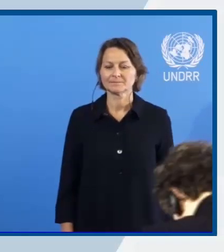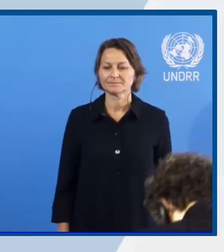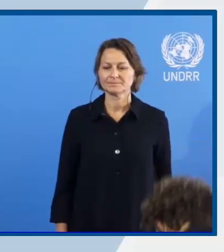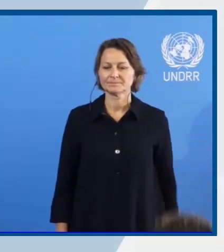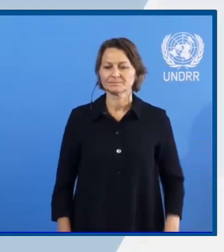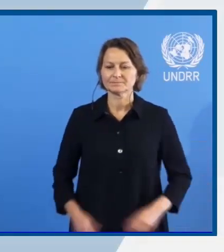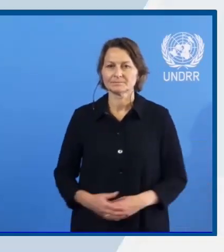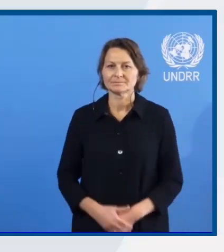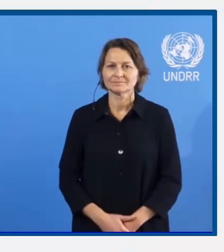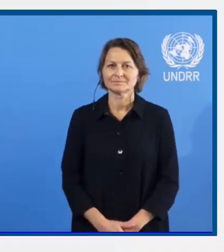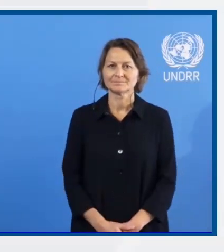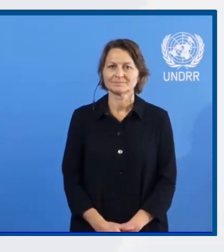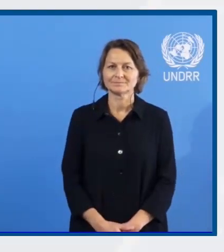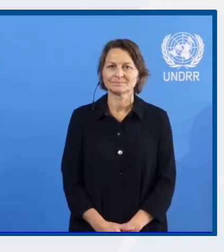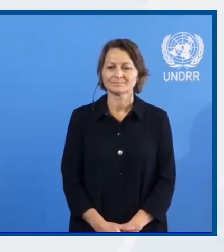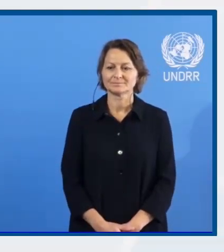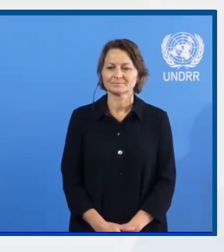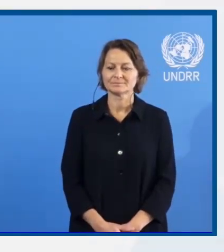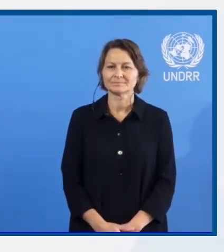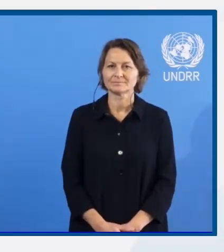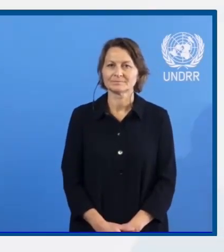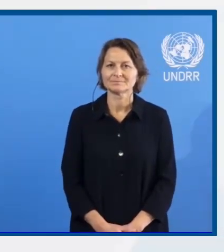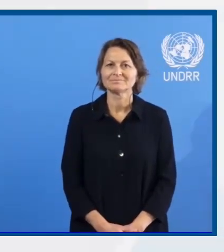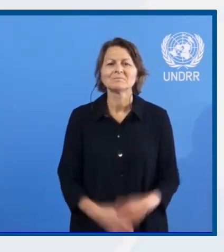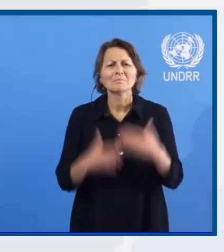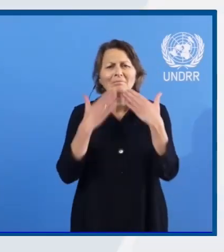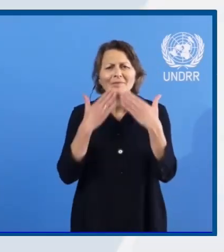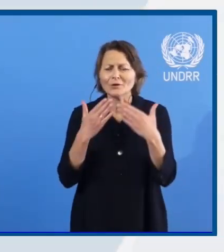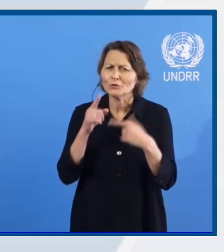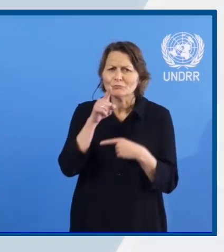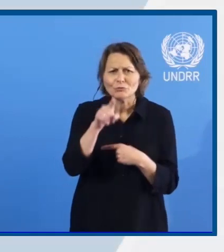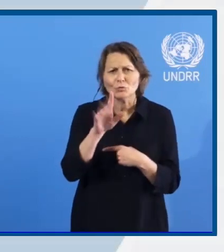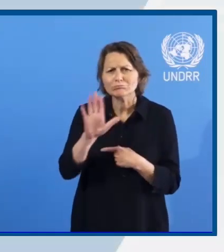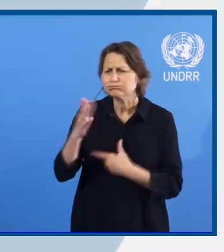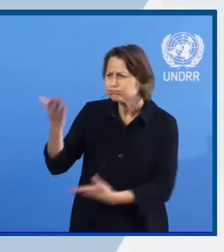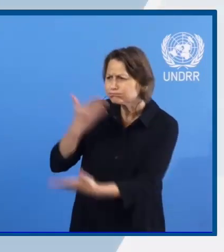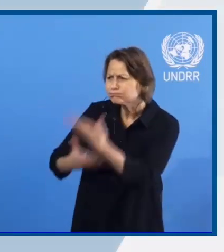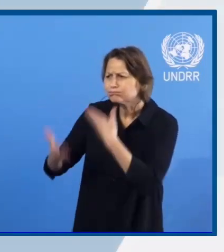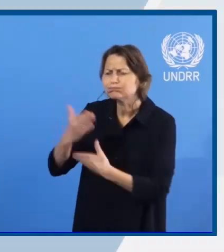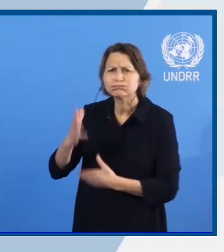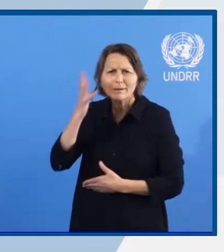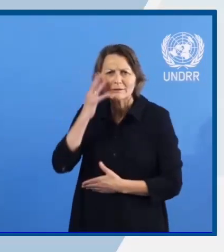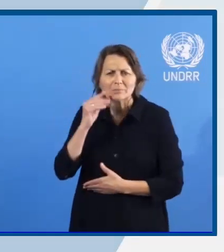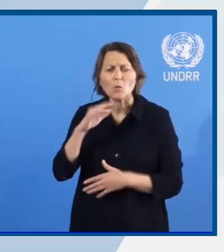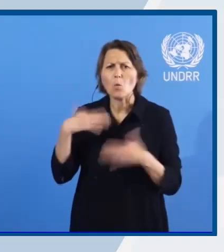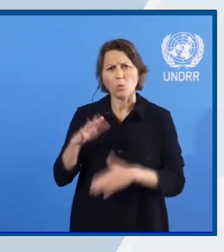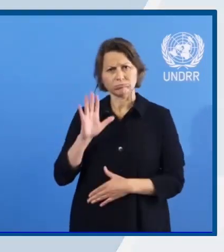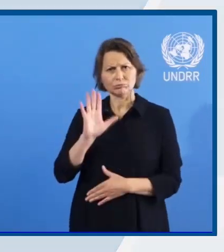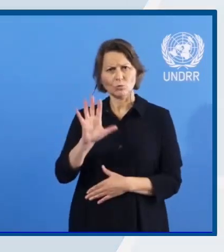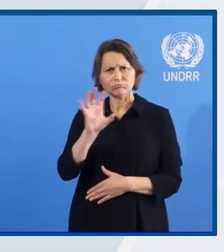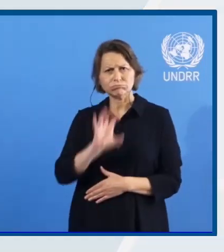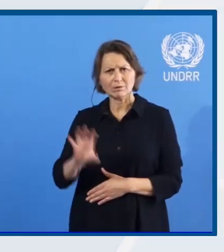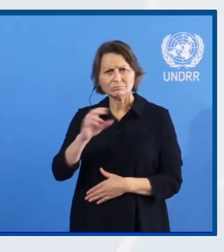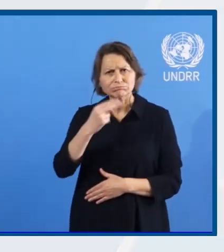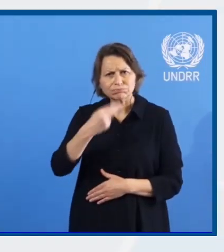those important points and a bit about the wealth of experience that Indonesia has developed over the years. And of course,